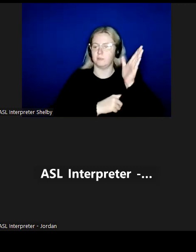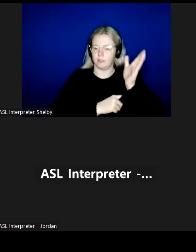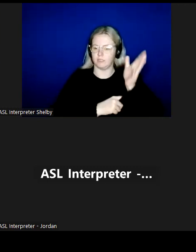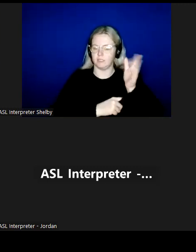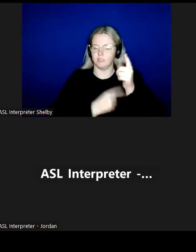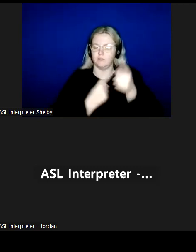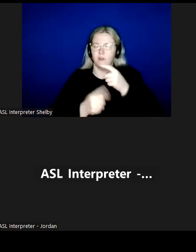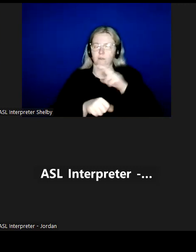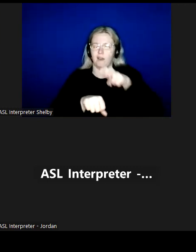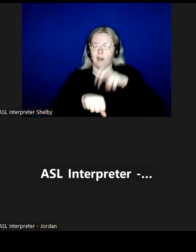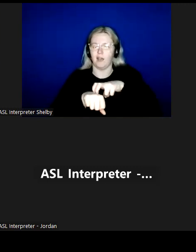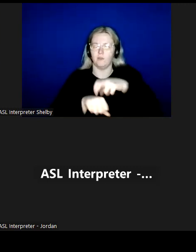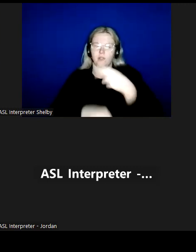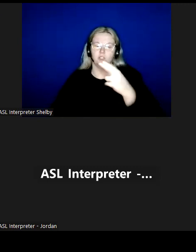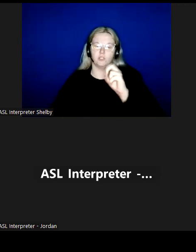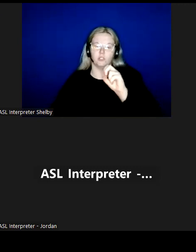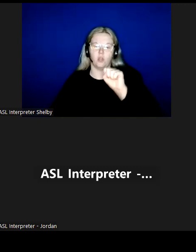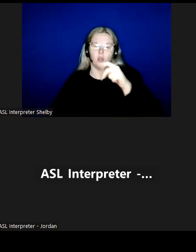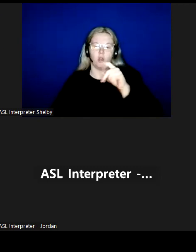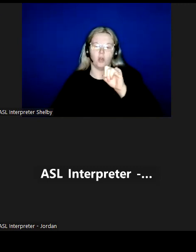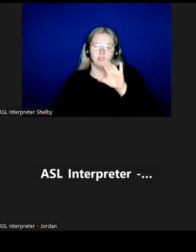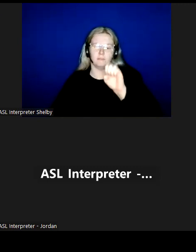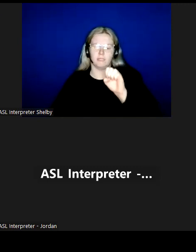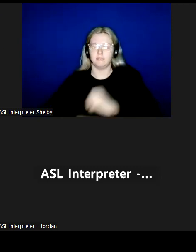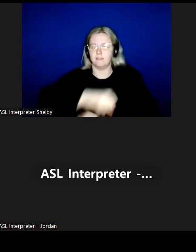Hospice Foundation. And so this is a